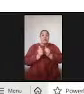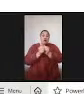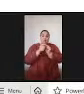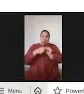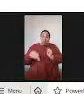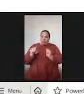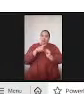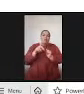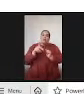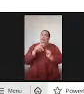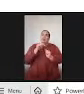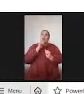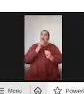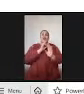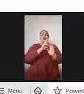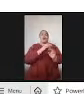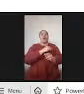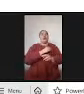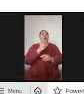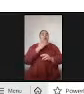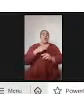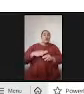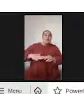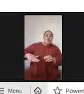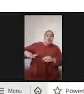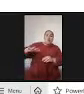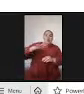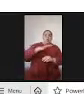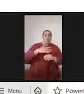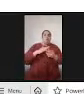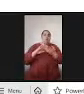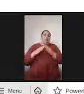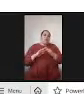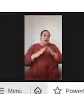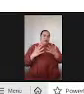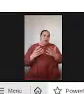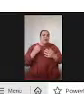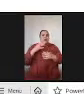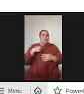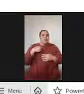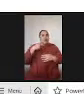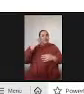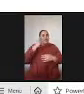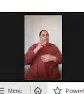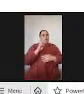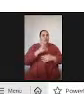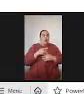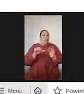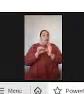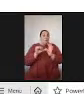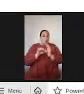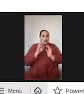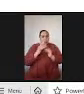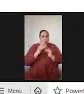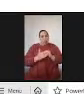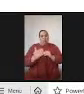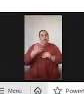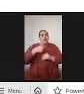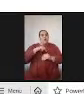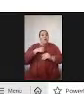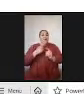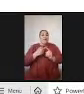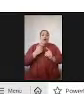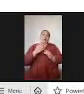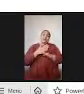not be reporting to the entire community. So I think it's going to be important that we, from time